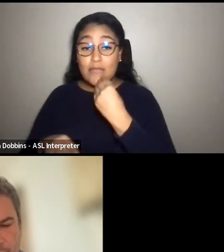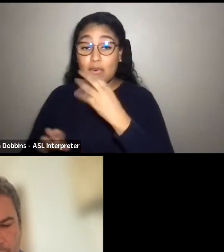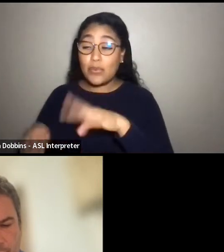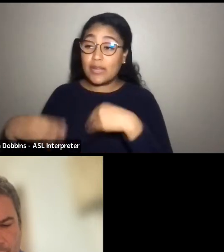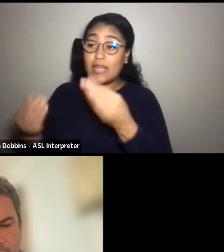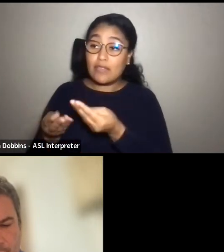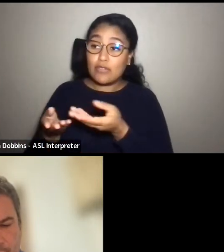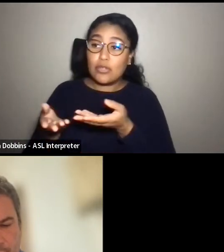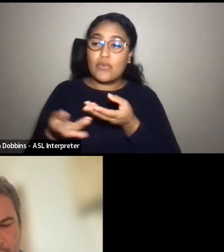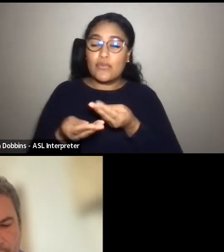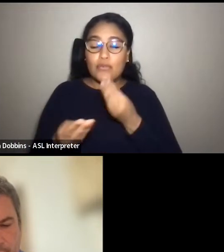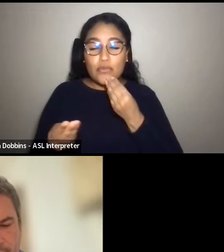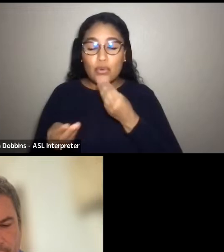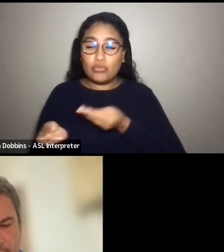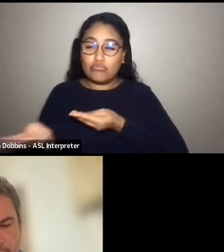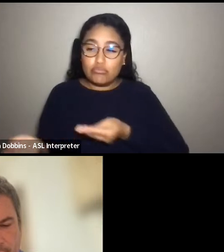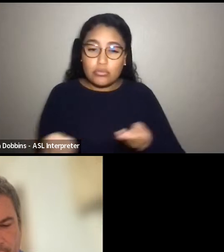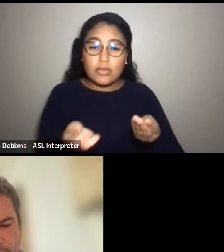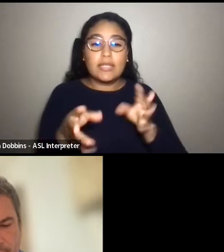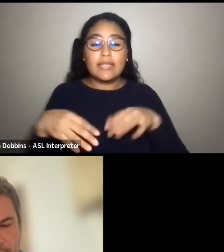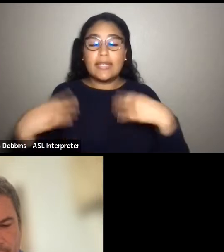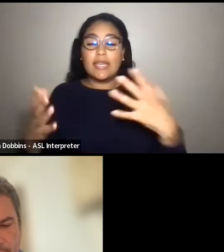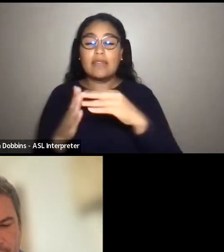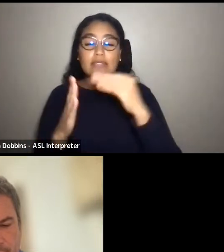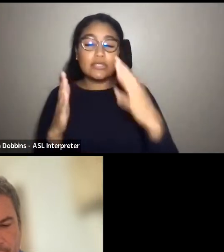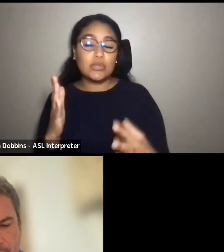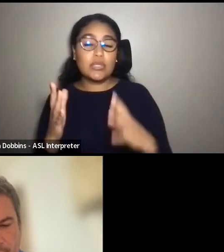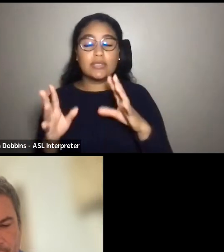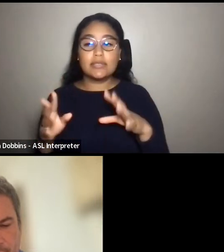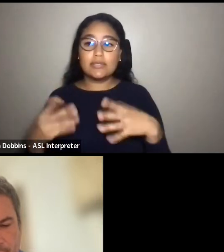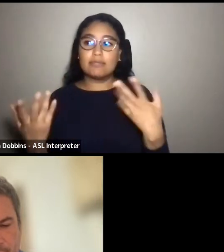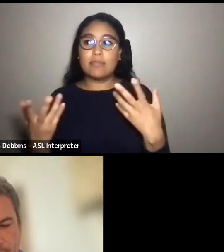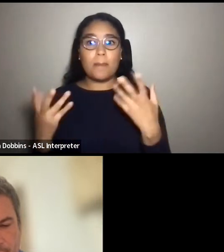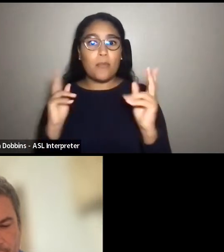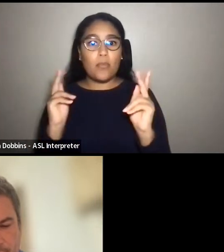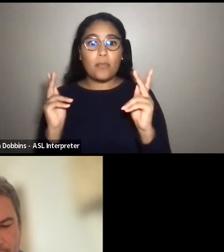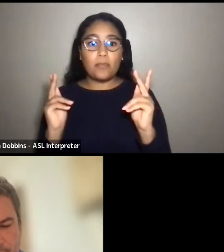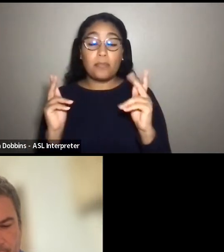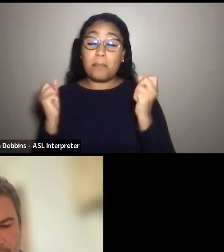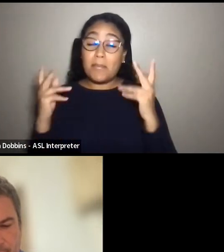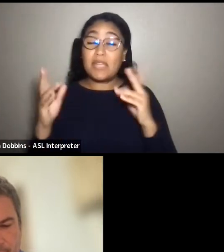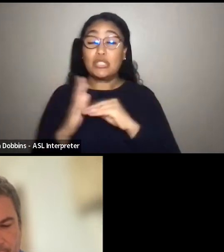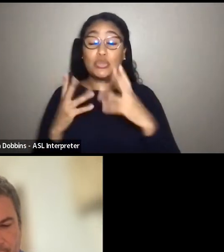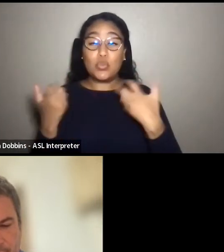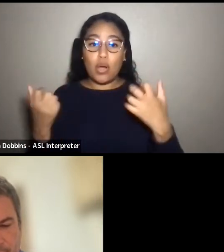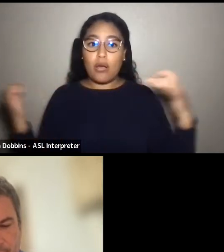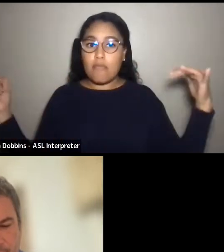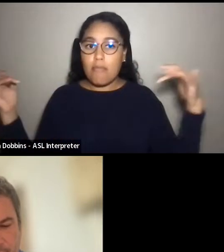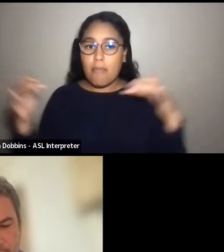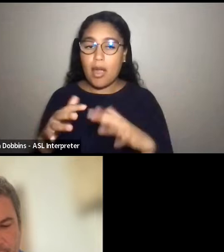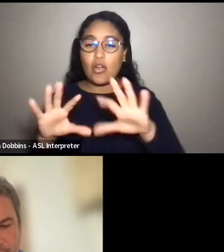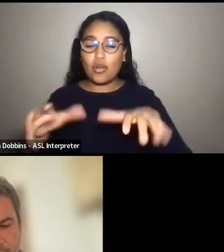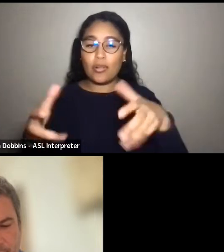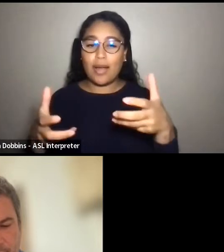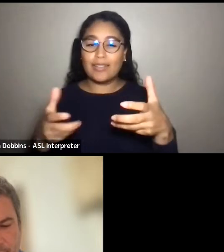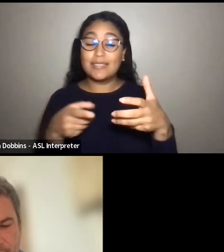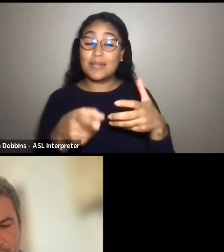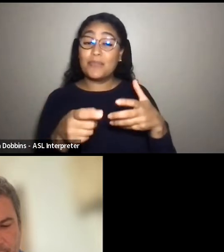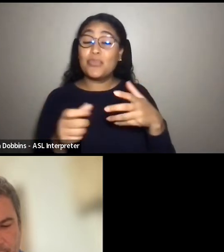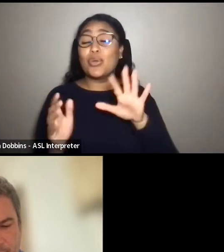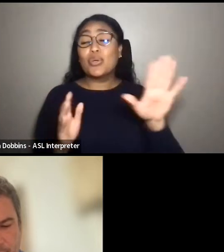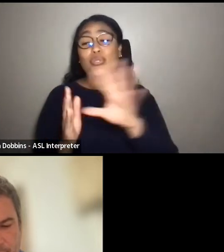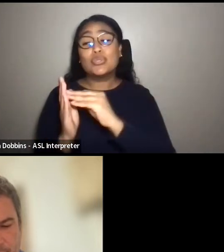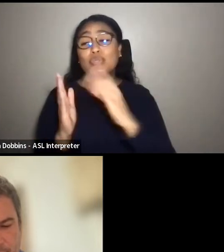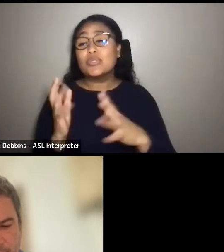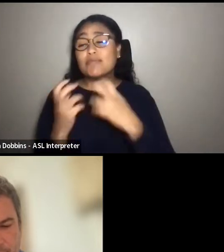true classroom community that has students clamoring to be in her classes. Her students love her and love